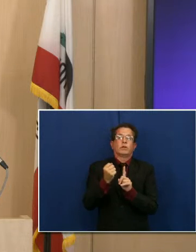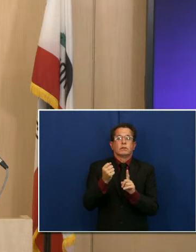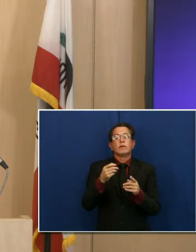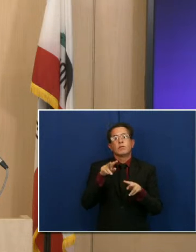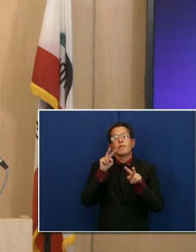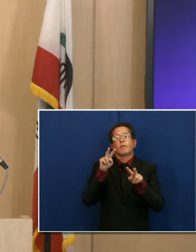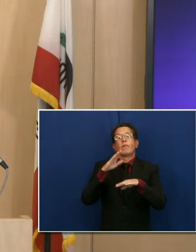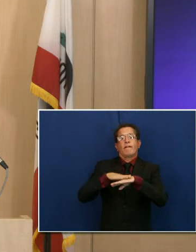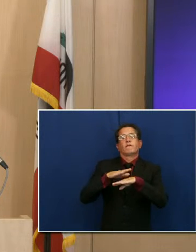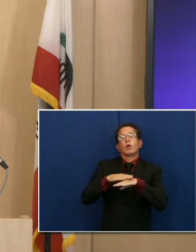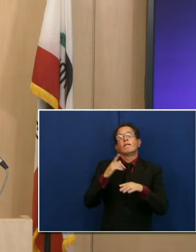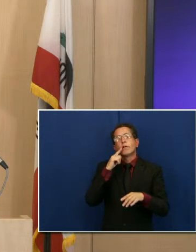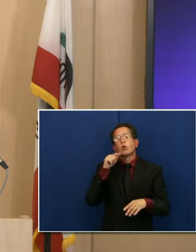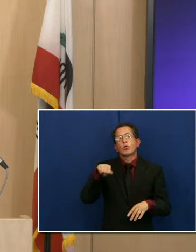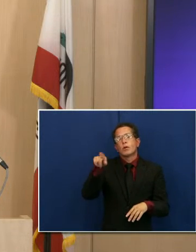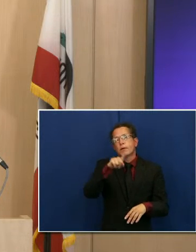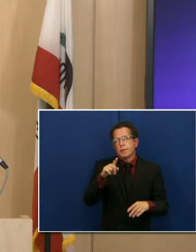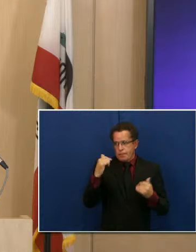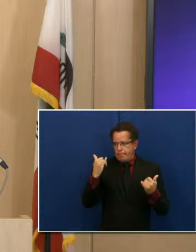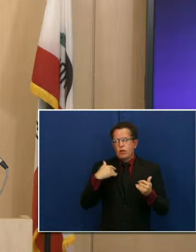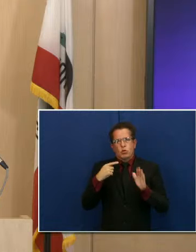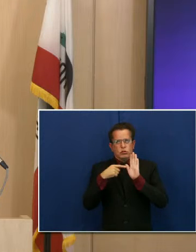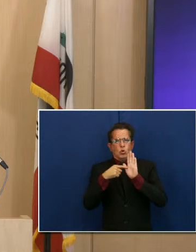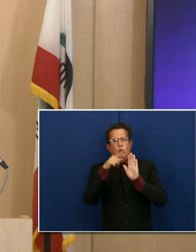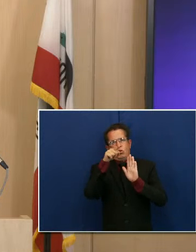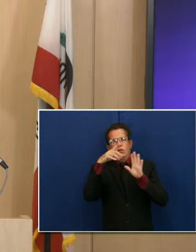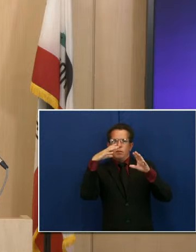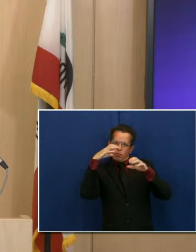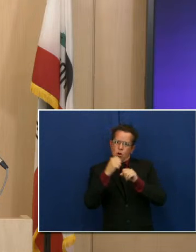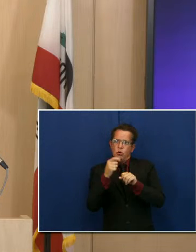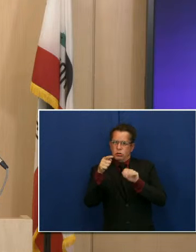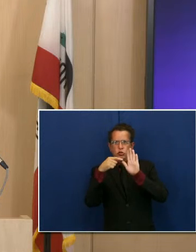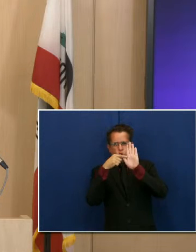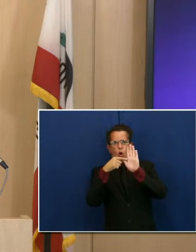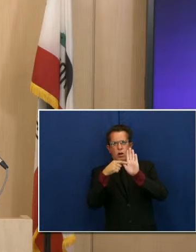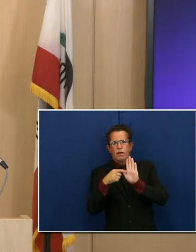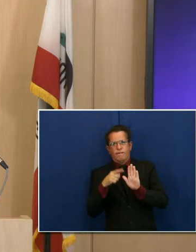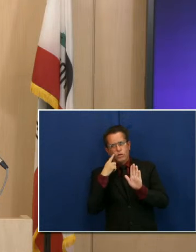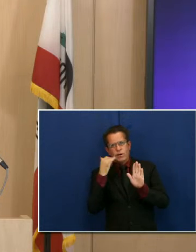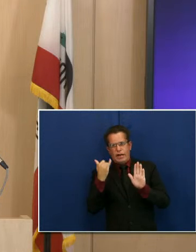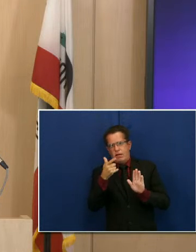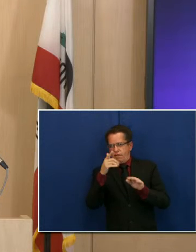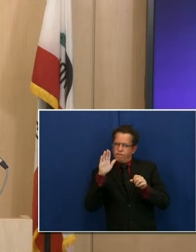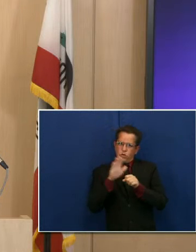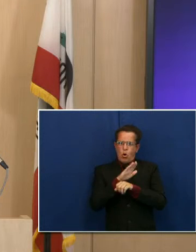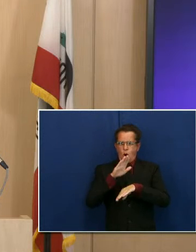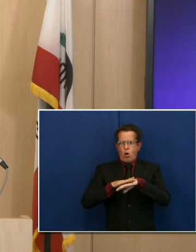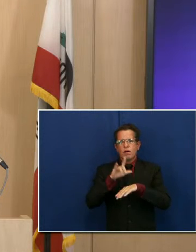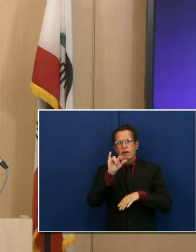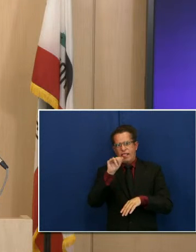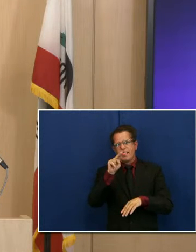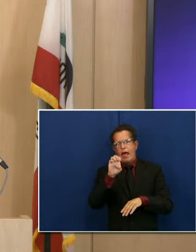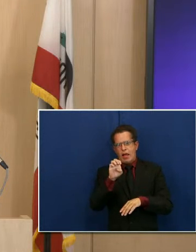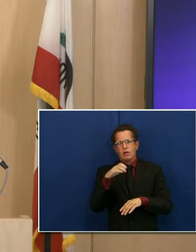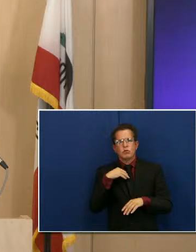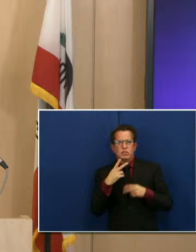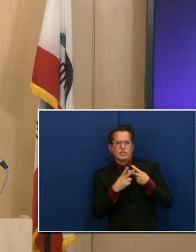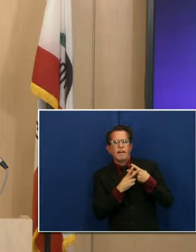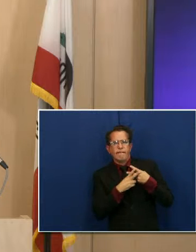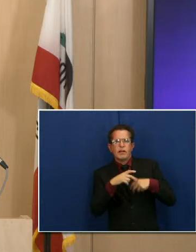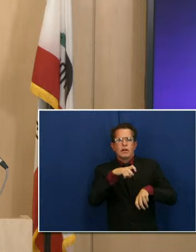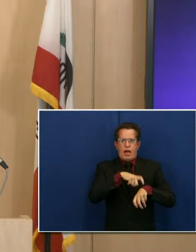charts we're doing today in the interest of time. All of the information will be fully available online. I do want to share our testing